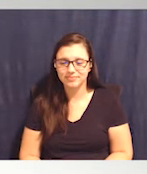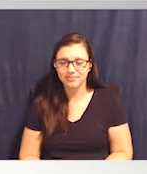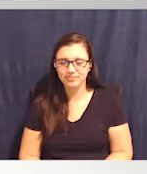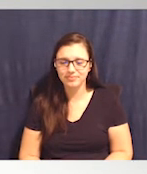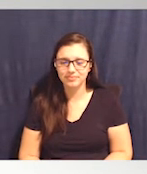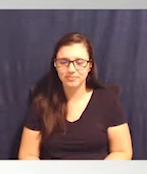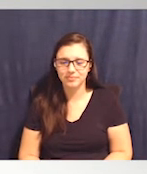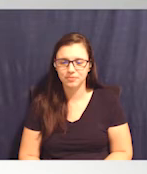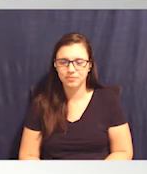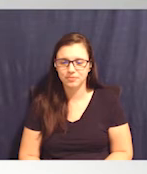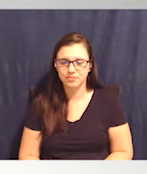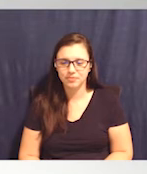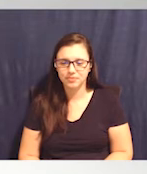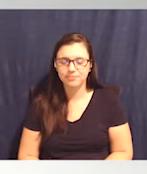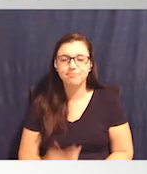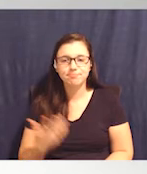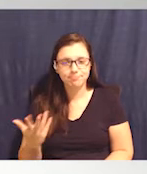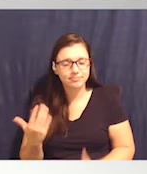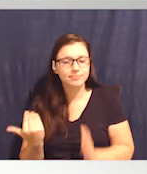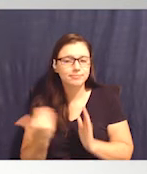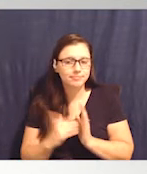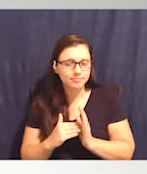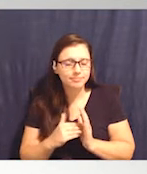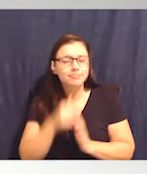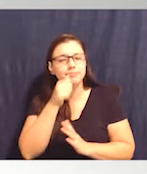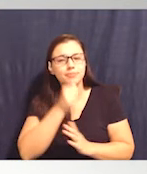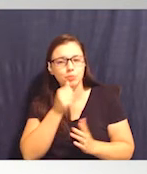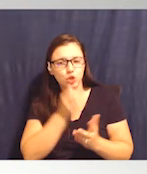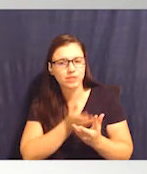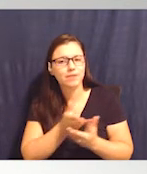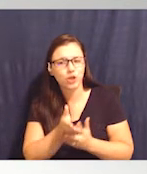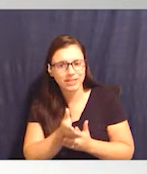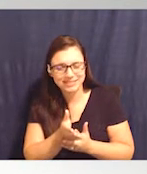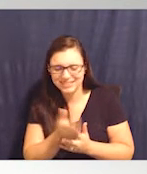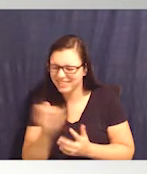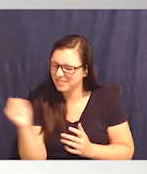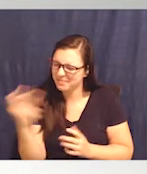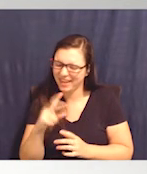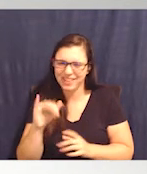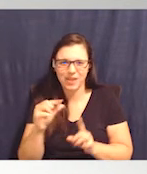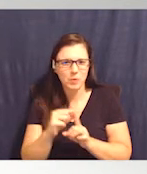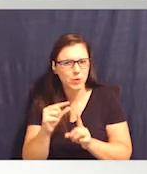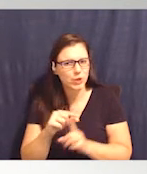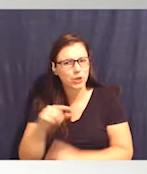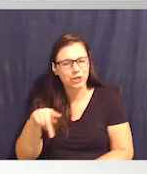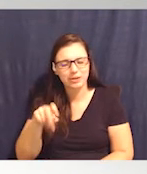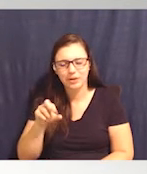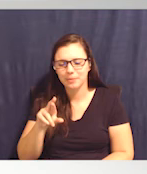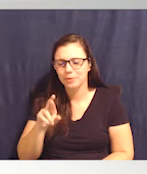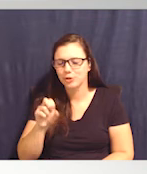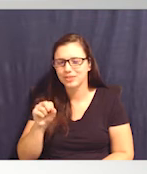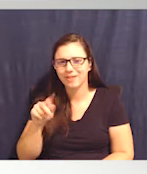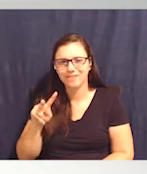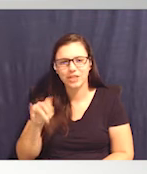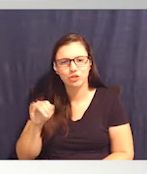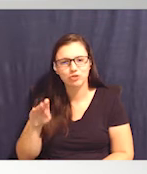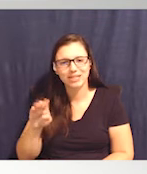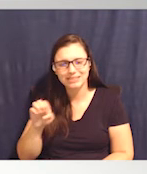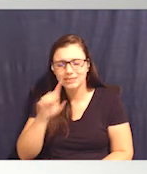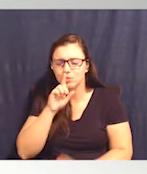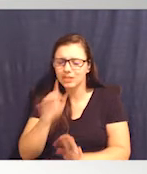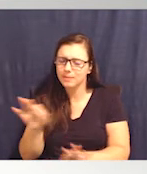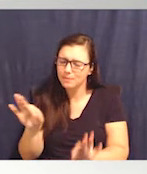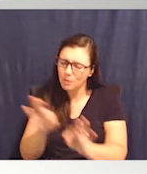So again, perseverance. I keep coming back to this word, perseverance. It is important. It is critical. Learning to try and try and try